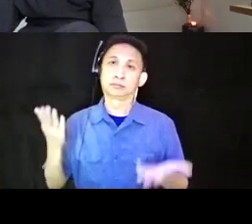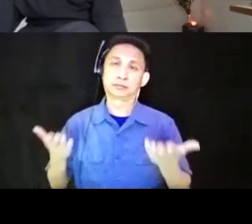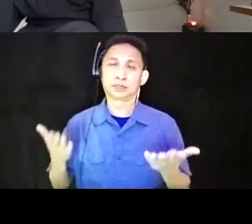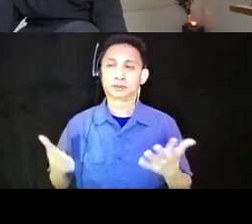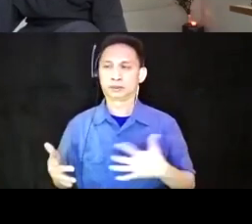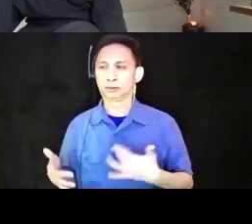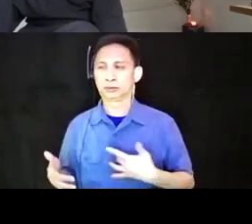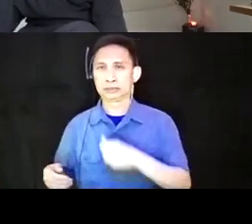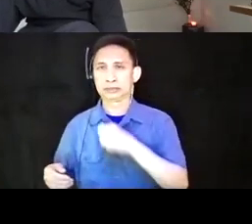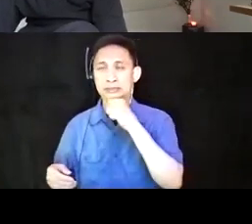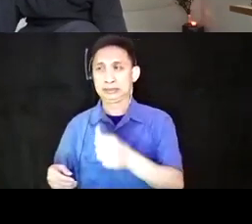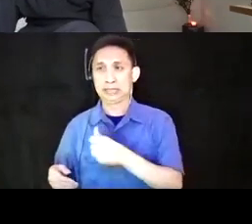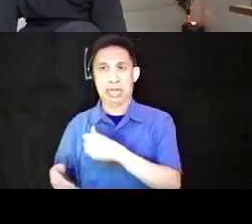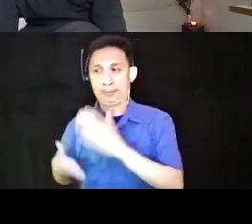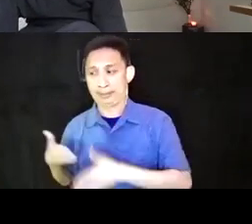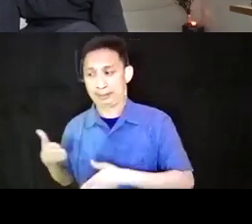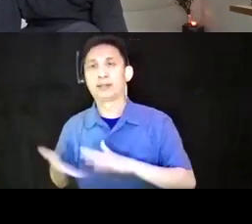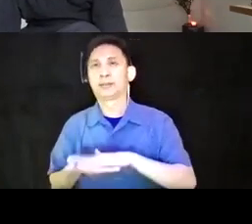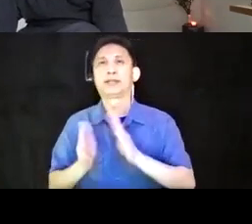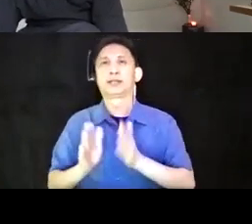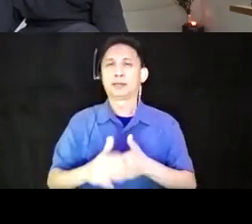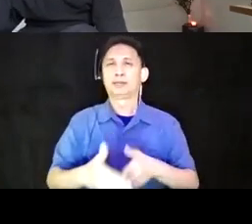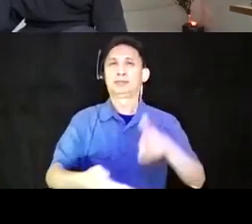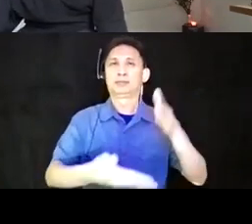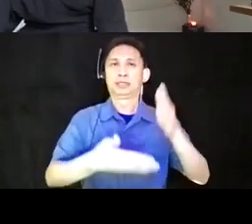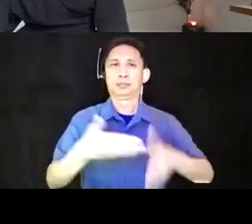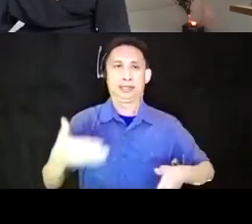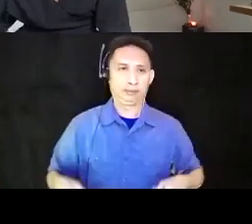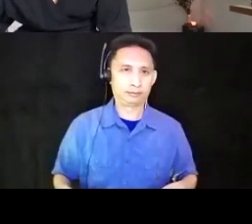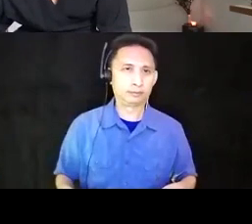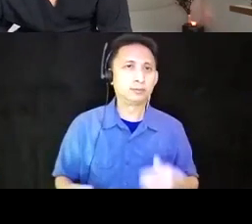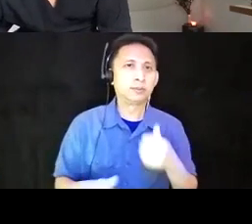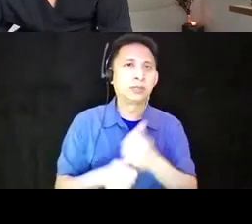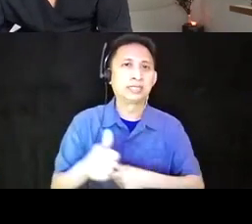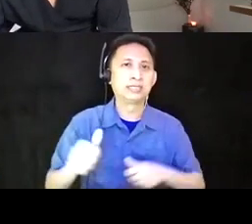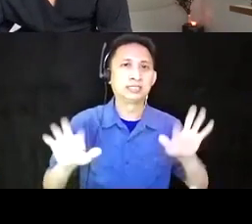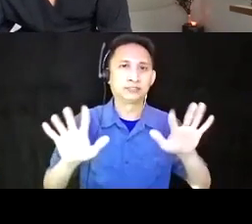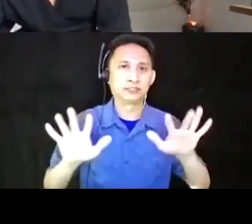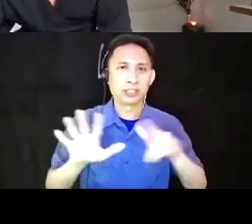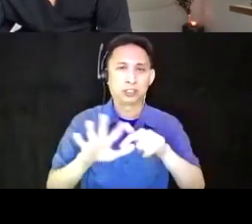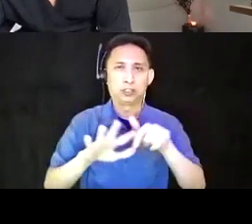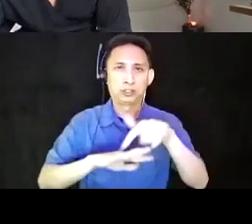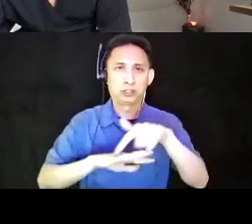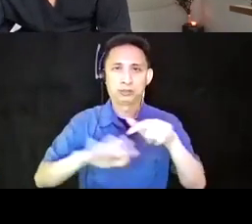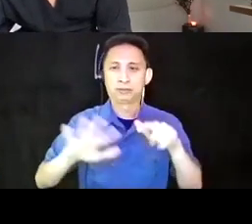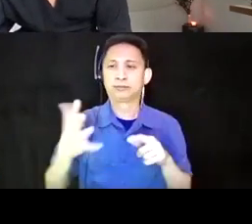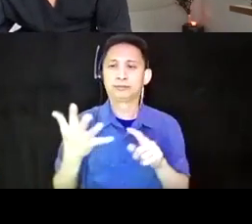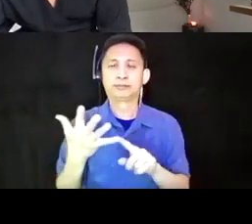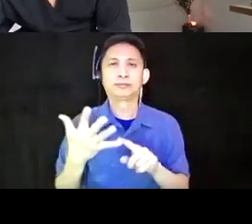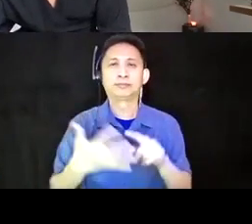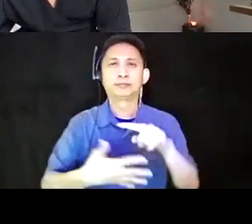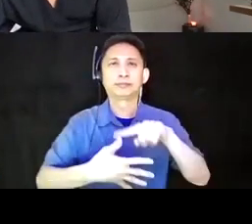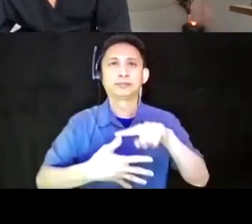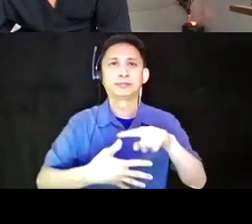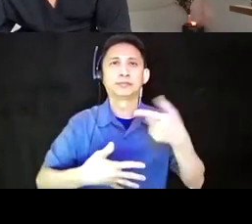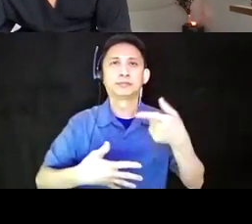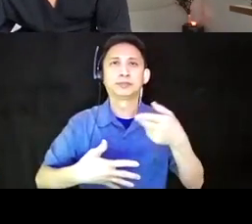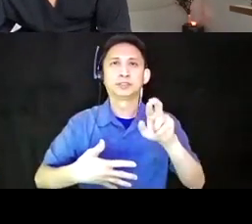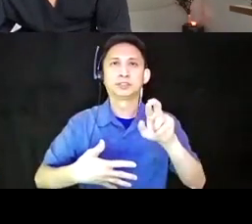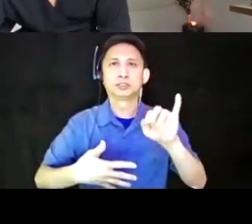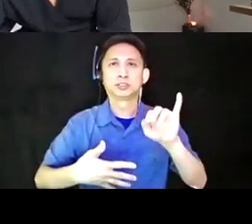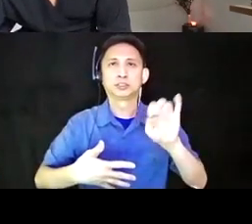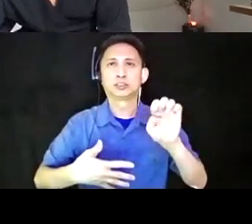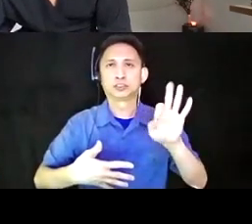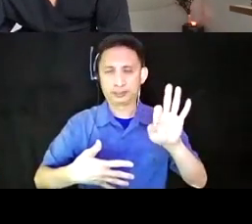turn to complete emotions. So you'll also see on each finger there's grief, which is an incomplete emotion